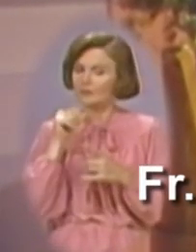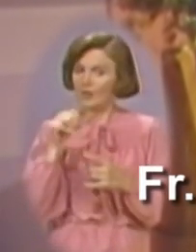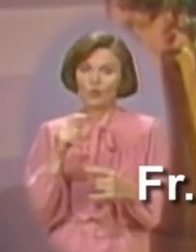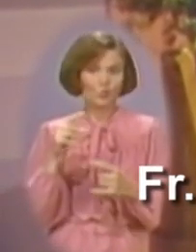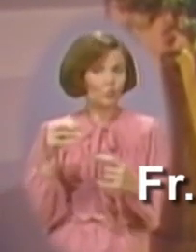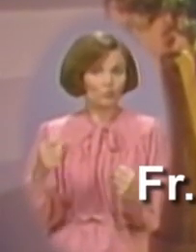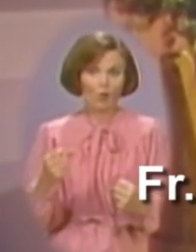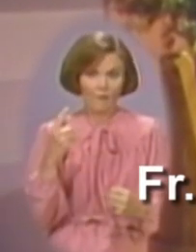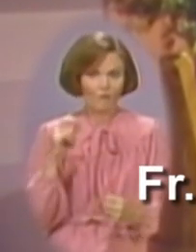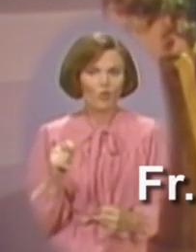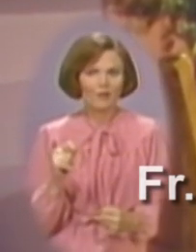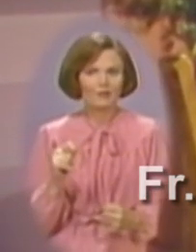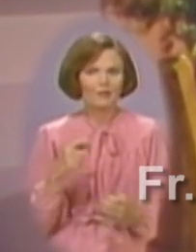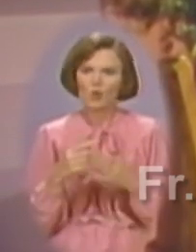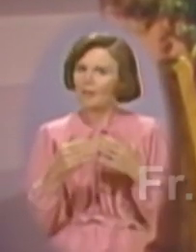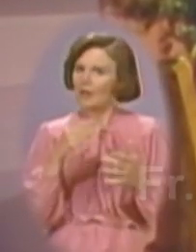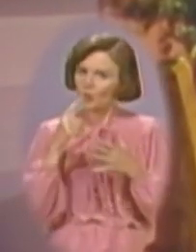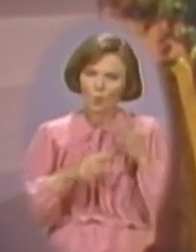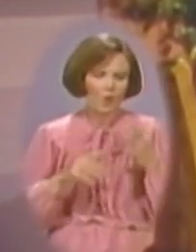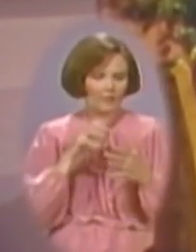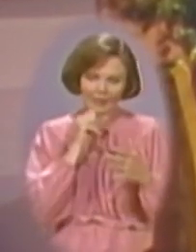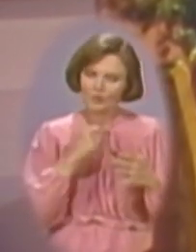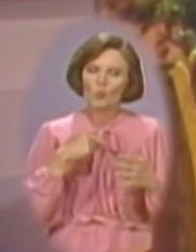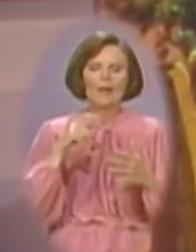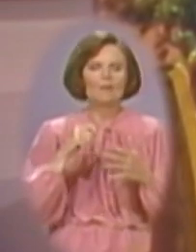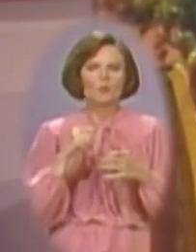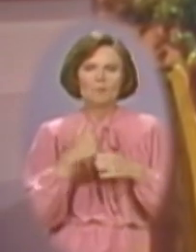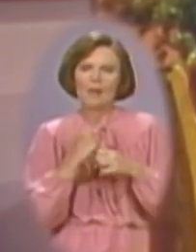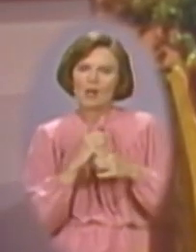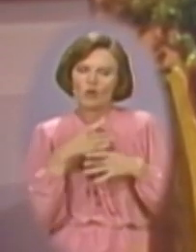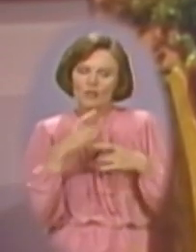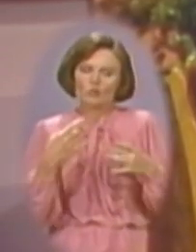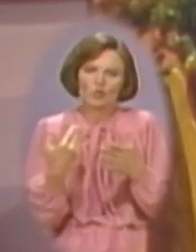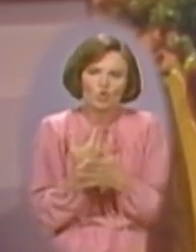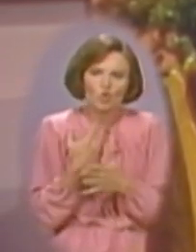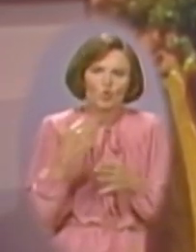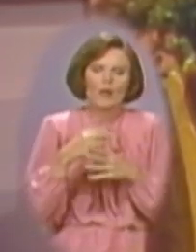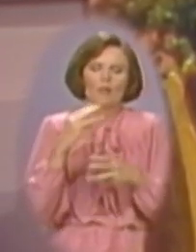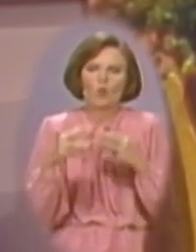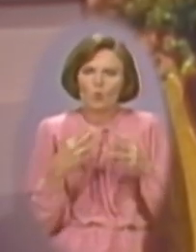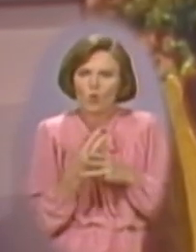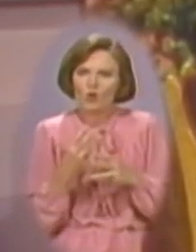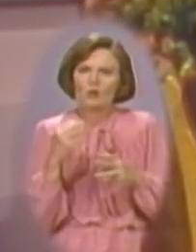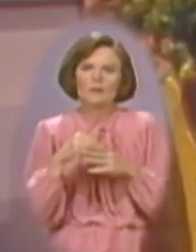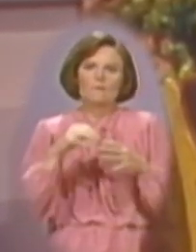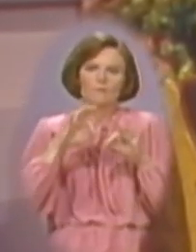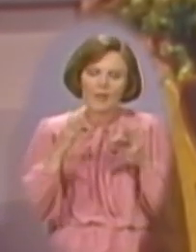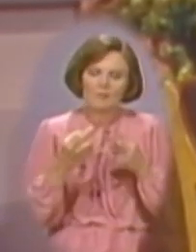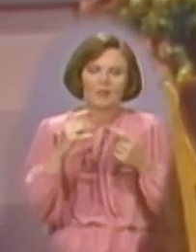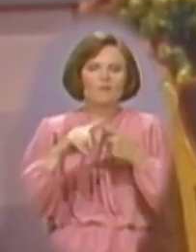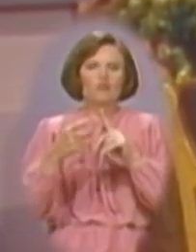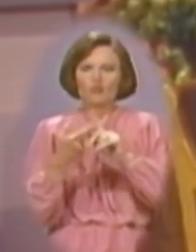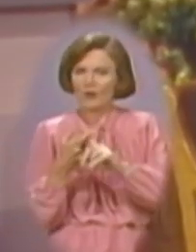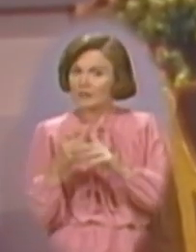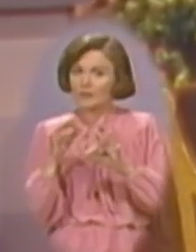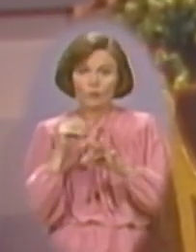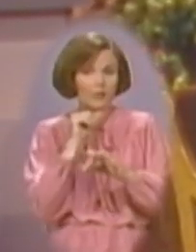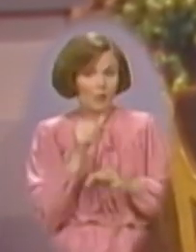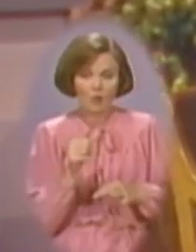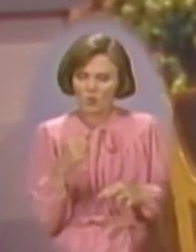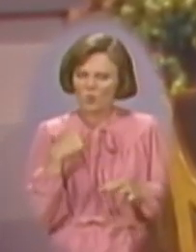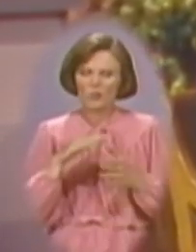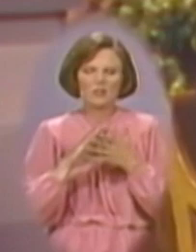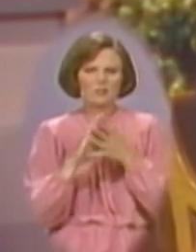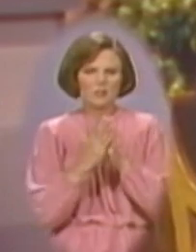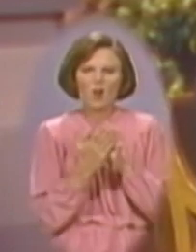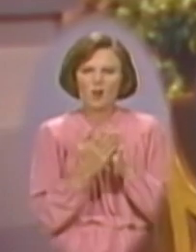it. No matter what our age, we need to renew our interests in the world, in our family, in our friends. And unless we do, we